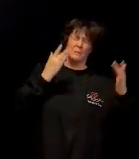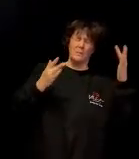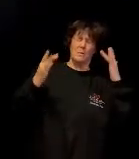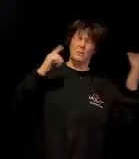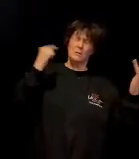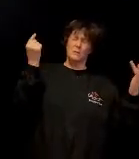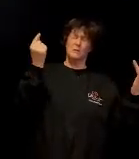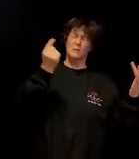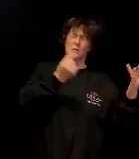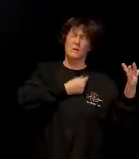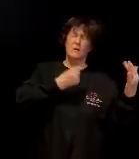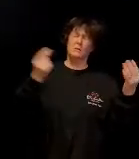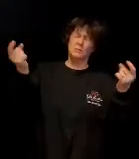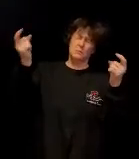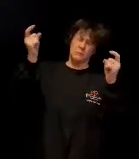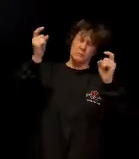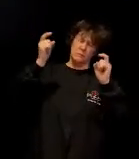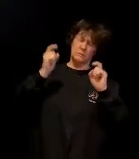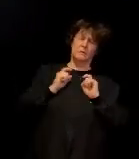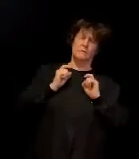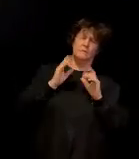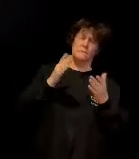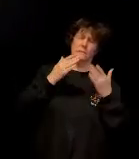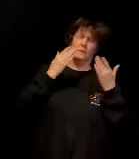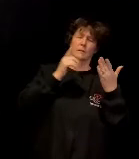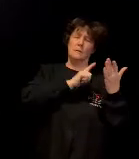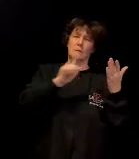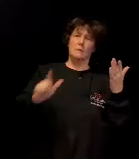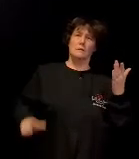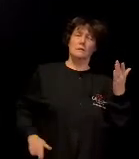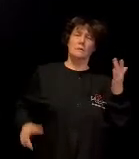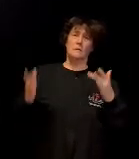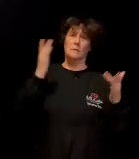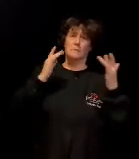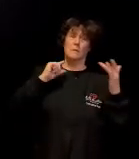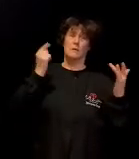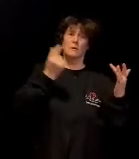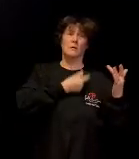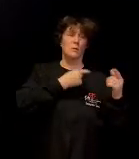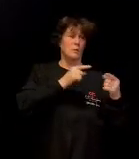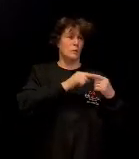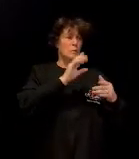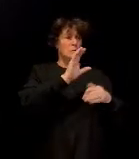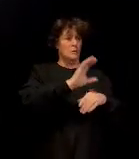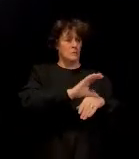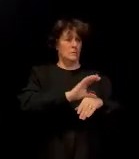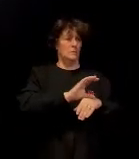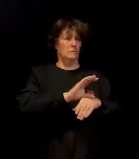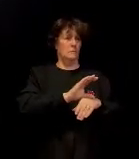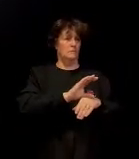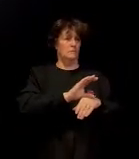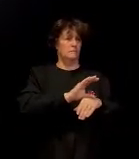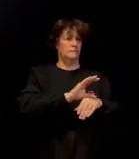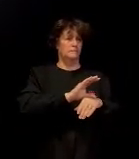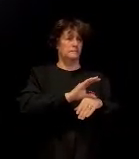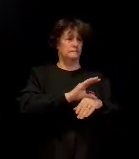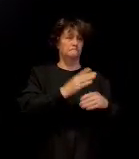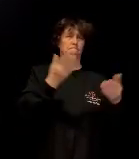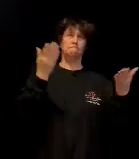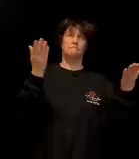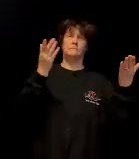your grace to me. Father, thank you for extending your mercy and your grace to our church. Lord, you